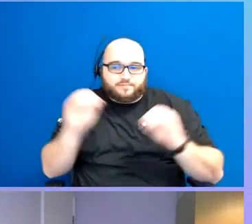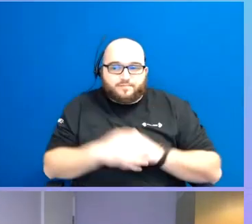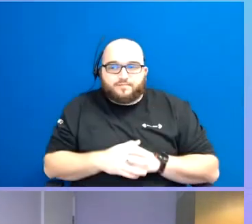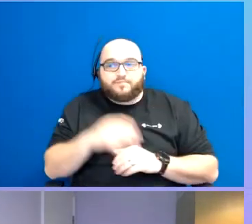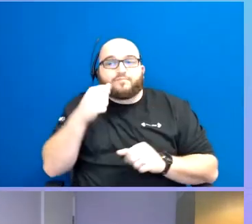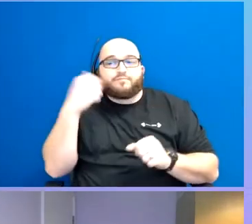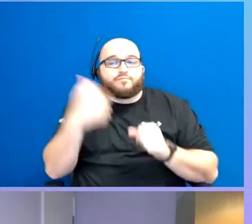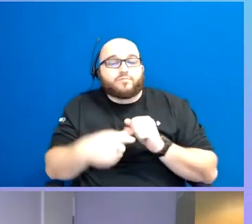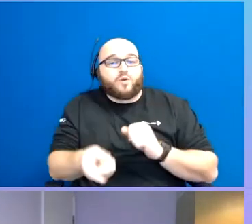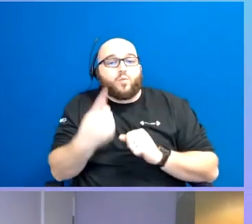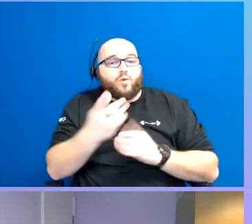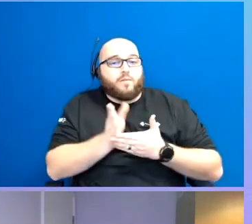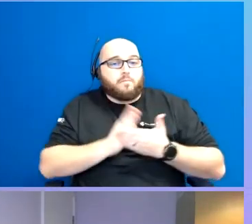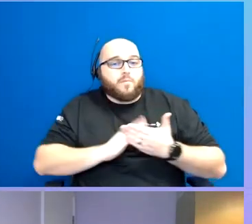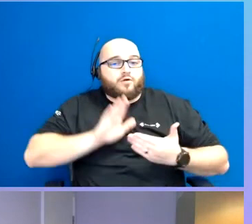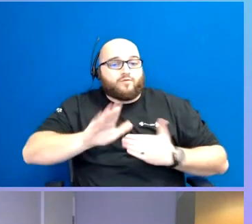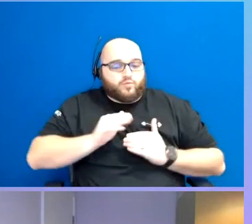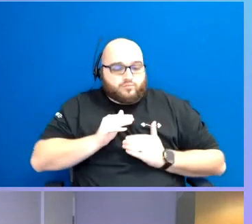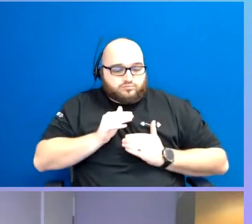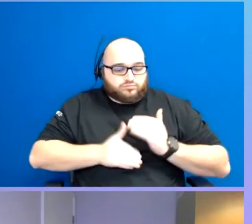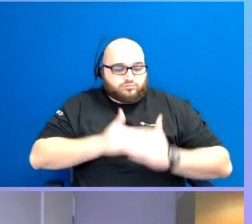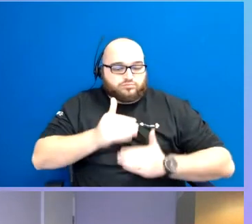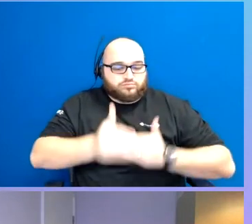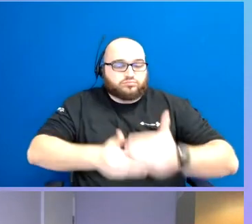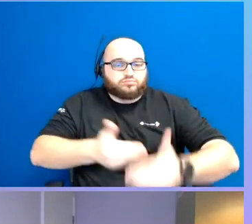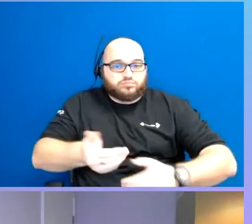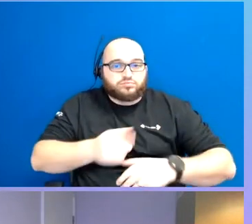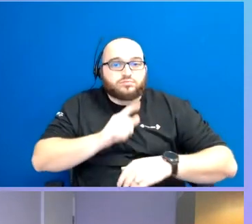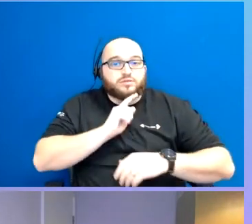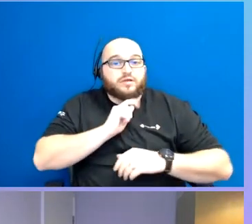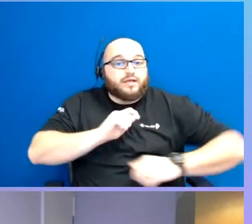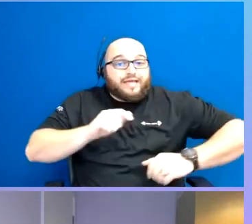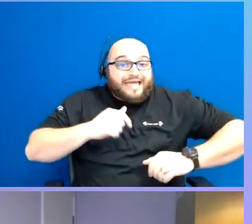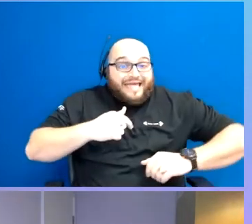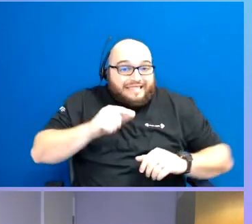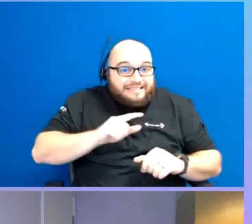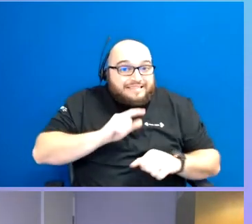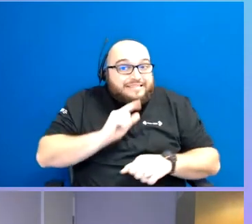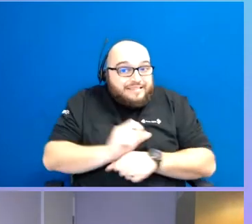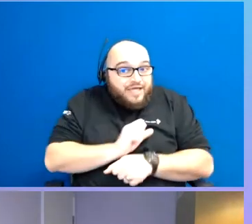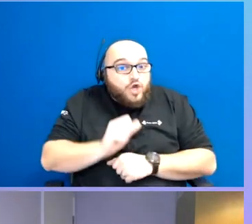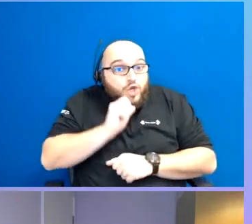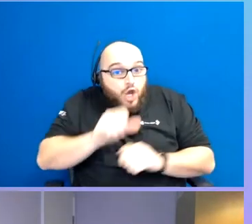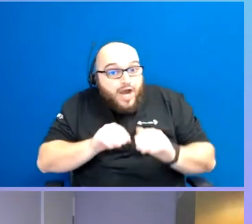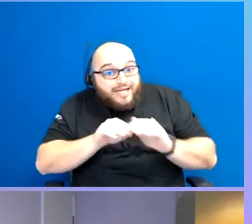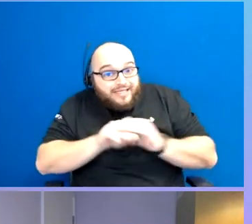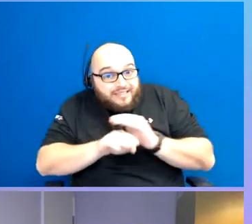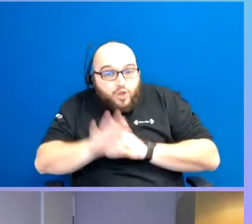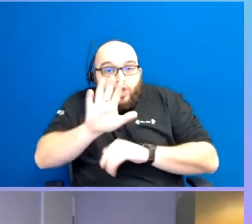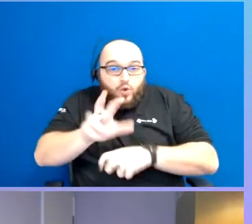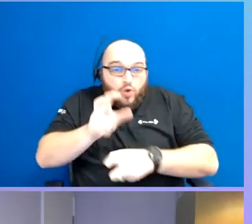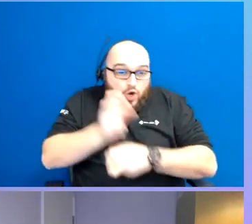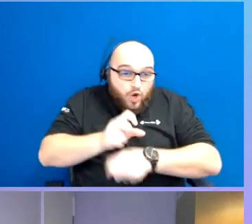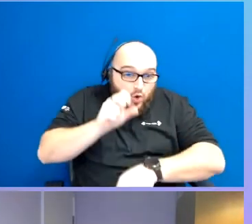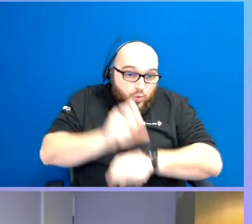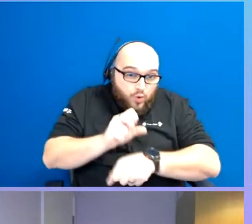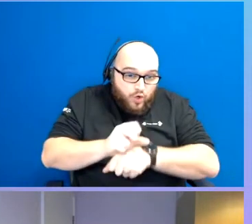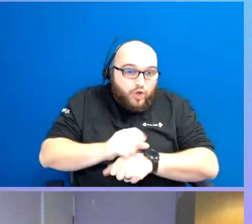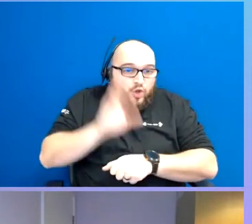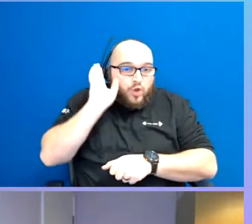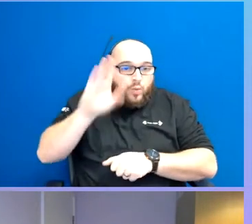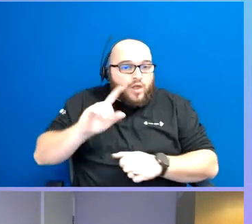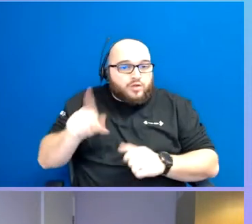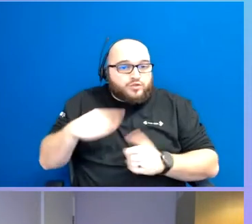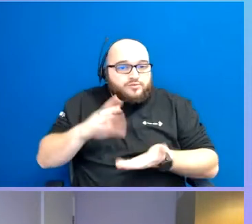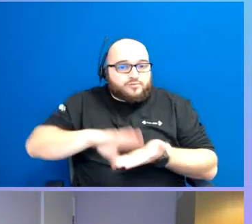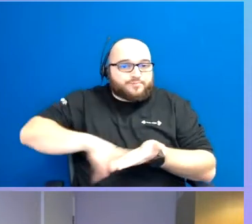your processes or end-to-end journey is not accessible, it'll let down your hard work. So improve what you can, but